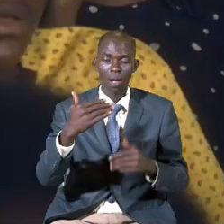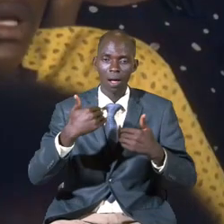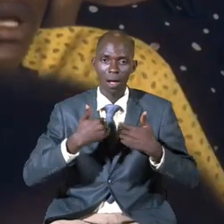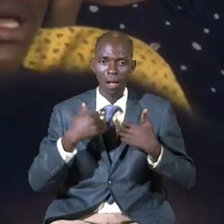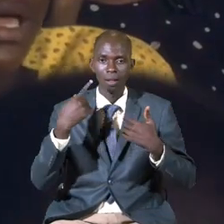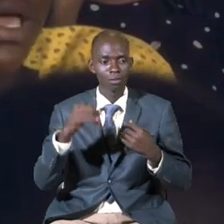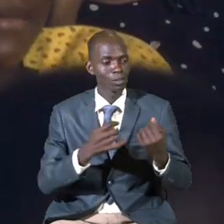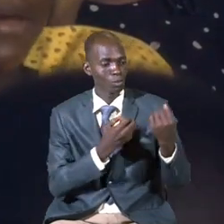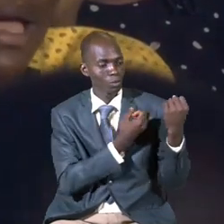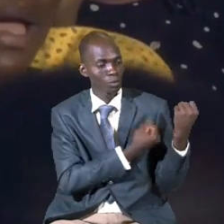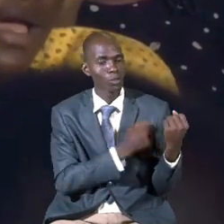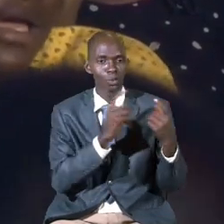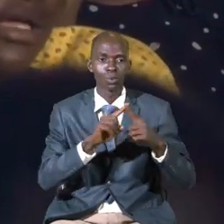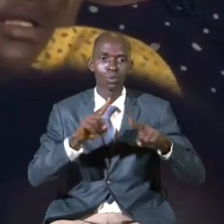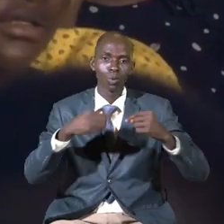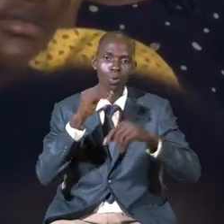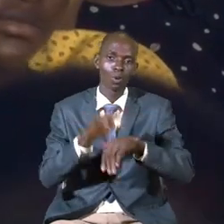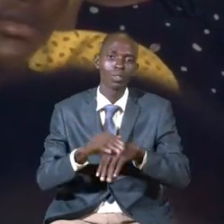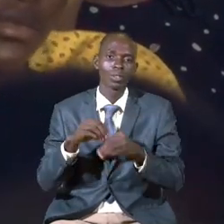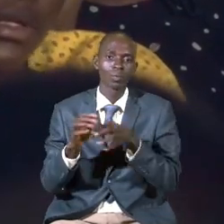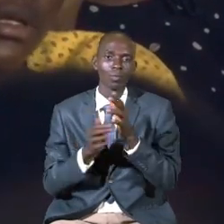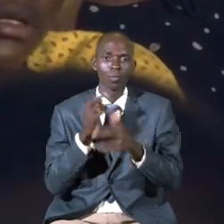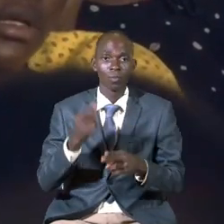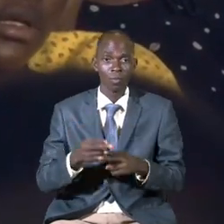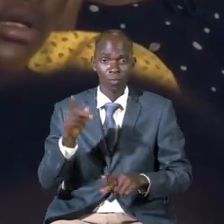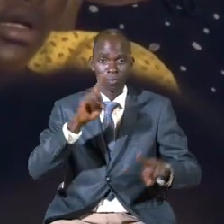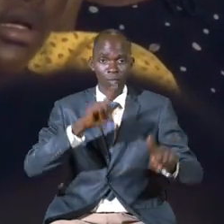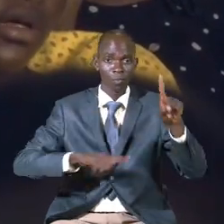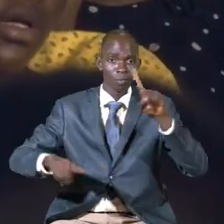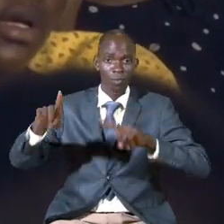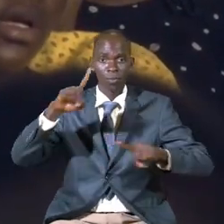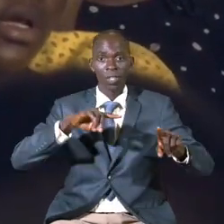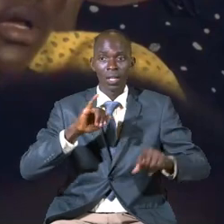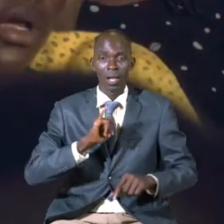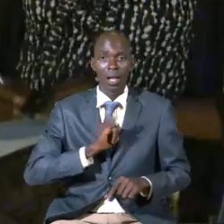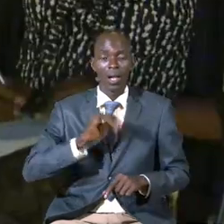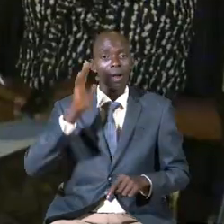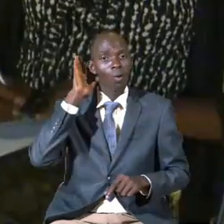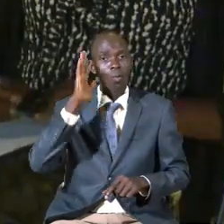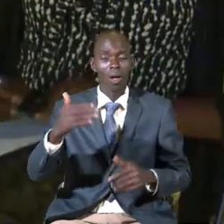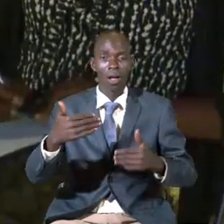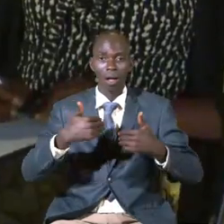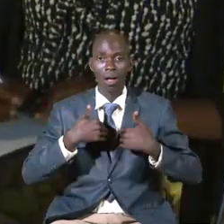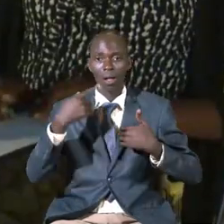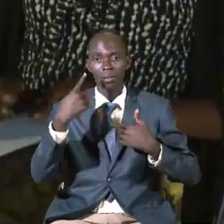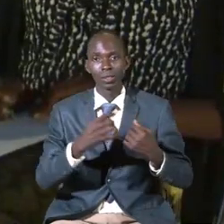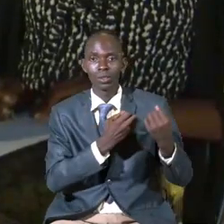to go i will have the courage to go